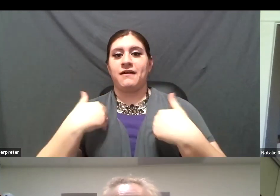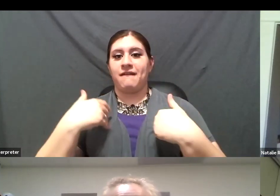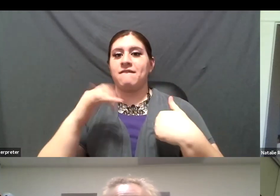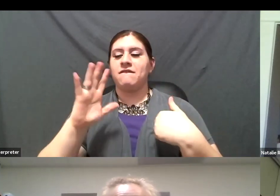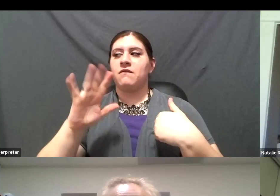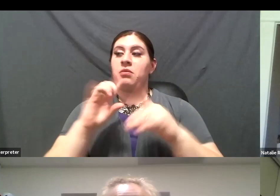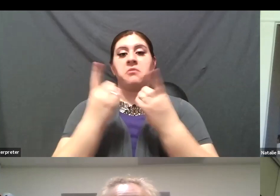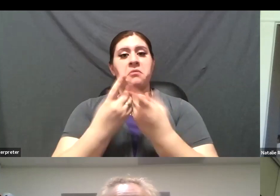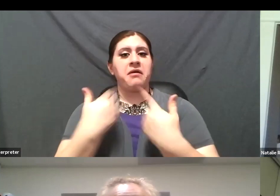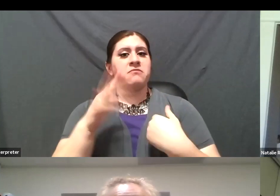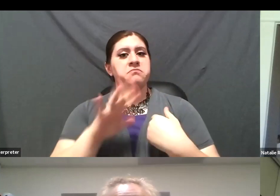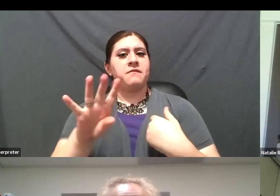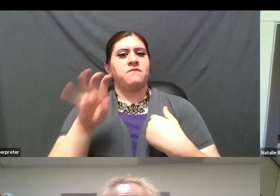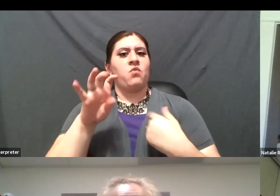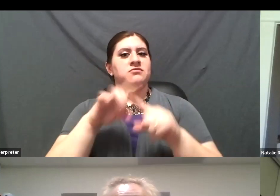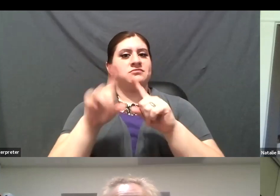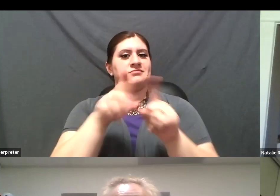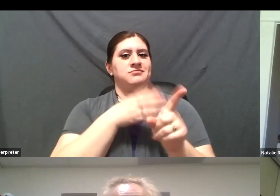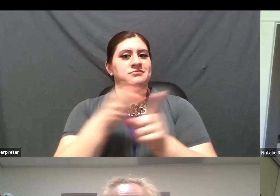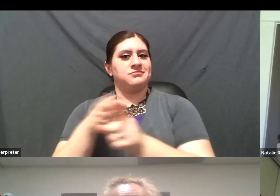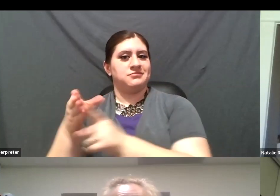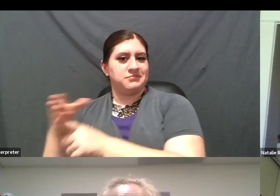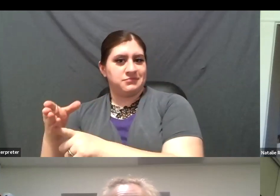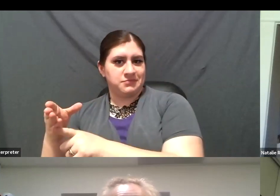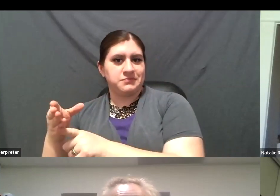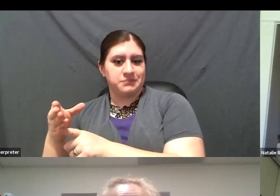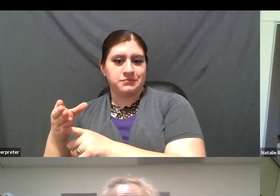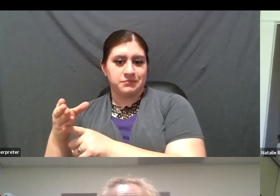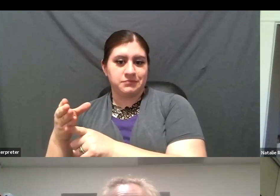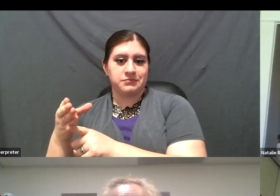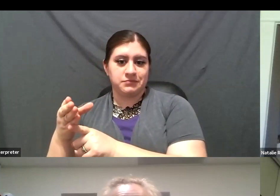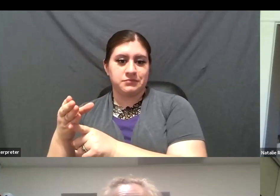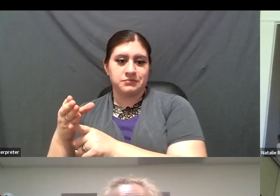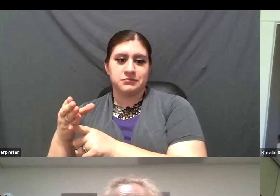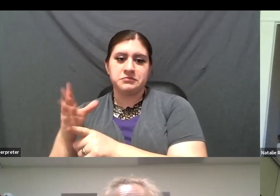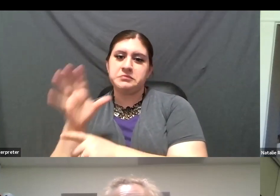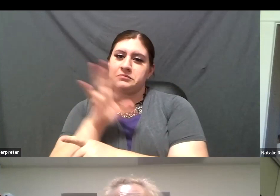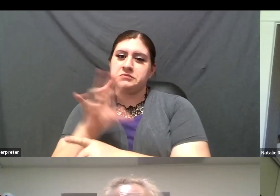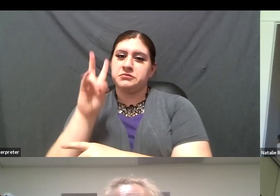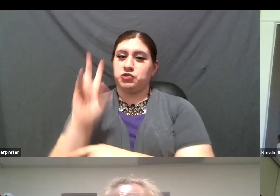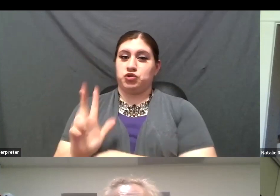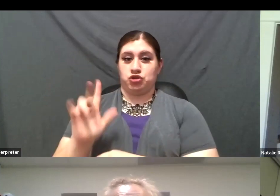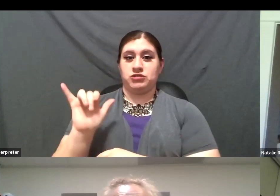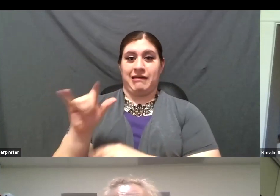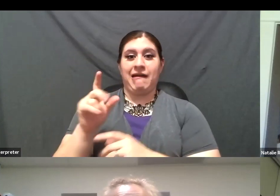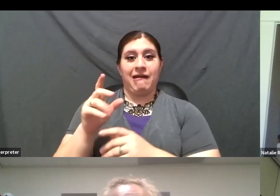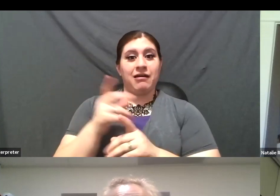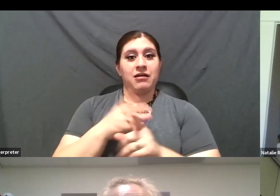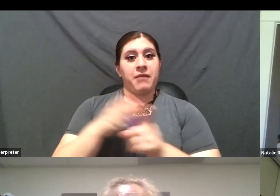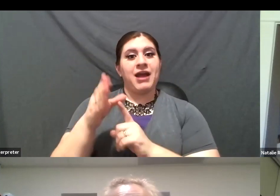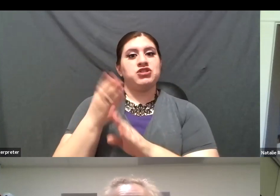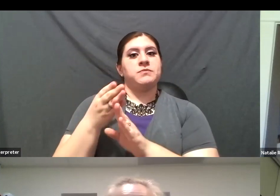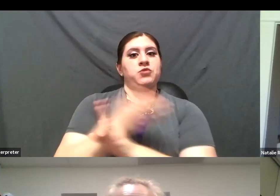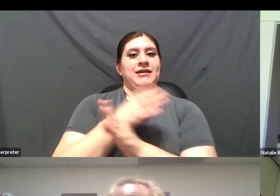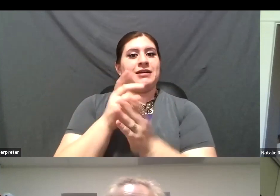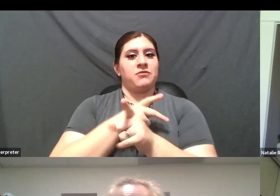has about 400 majors, and about 2/3 of those are pre-professional students. That would